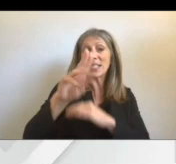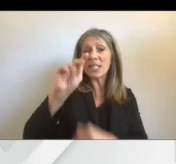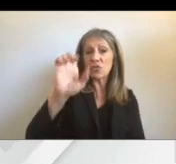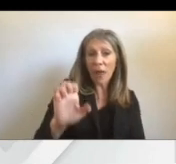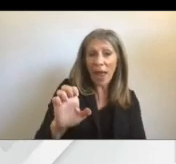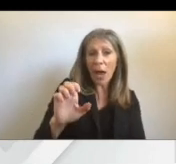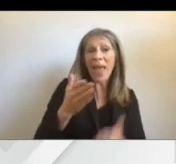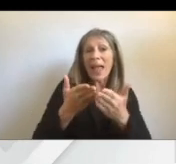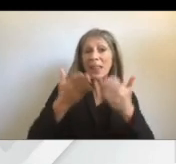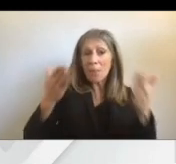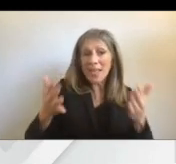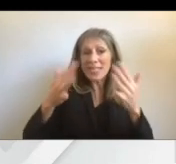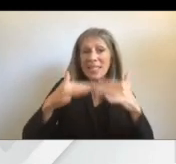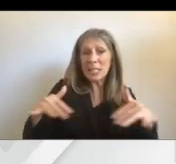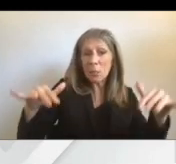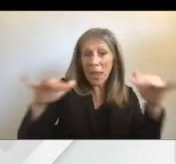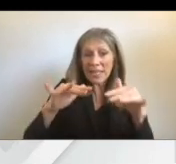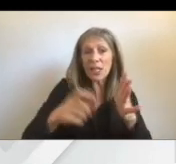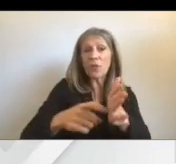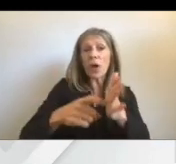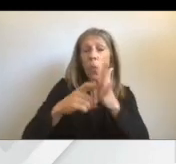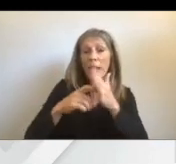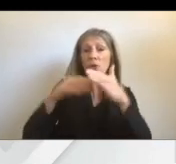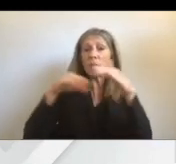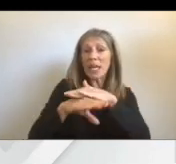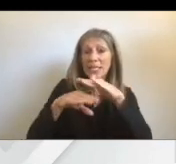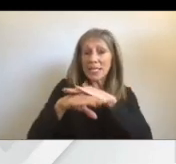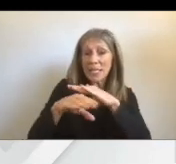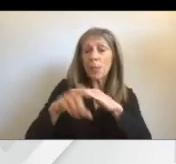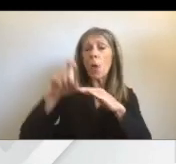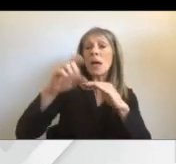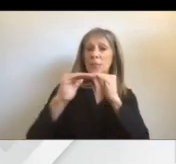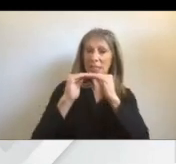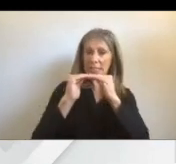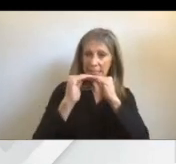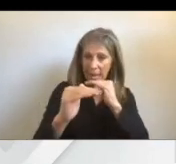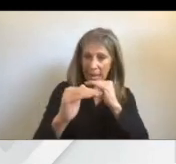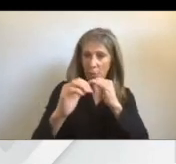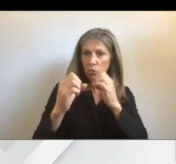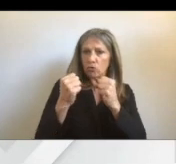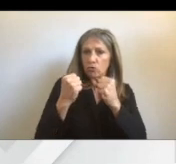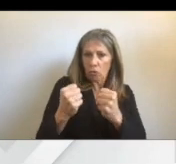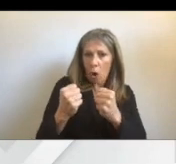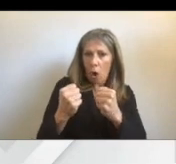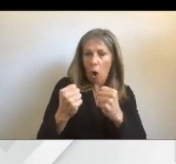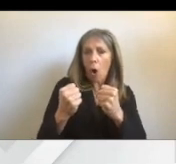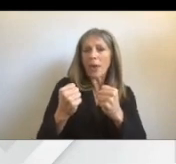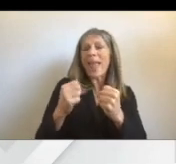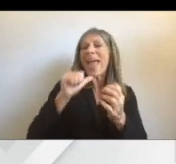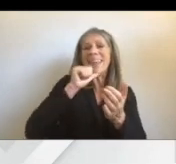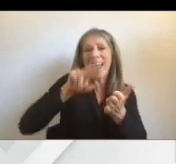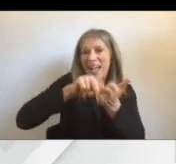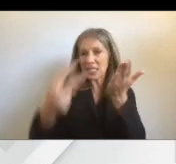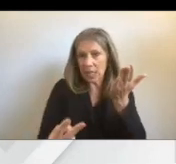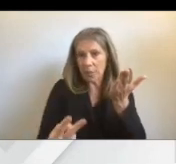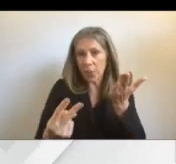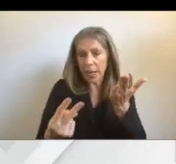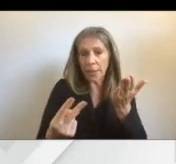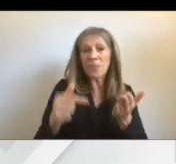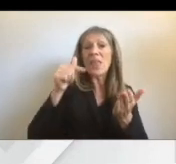and spaces that are required to be accessible must be stable, firm, and slip resistant. This